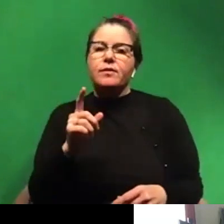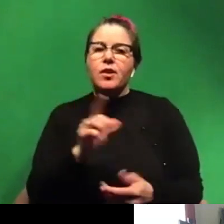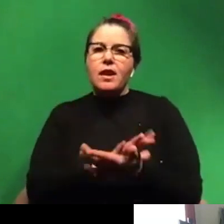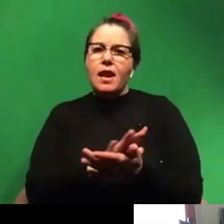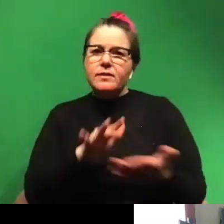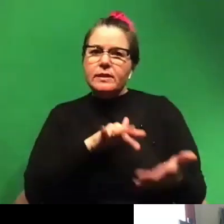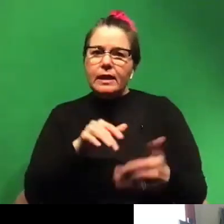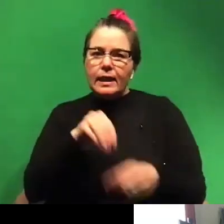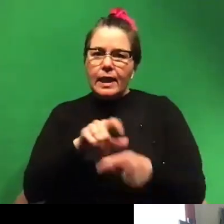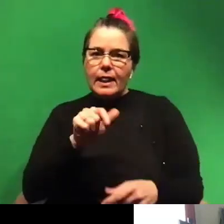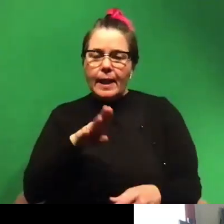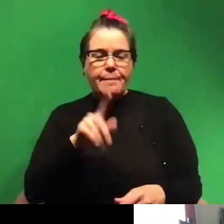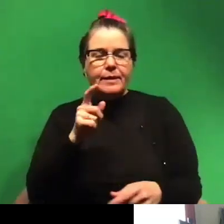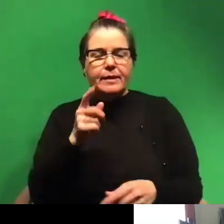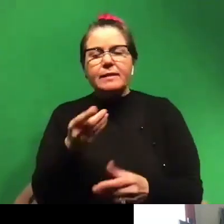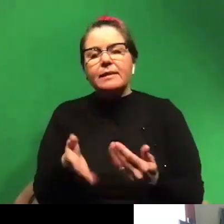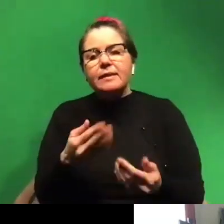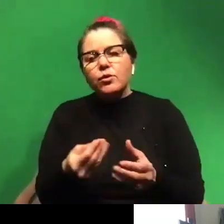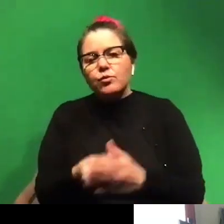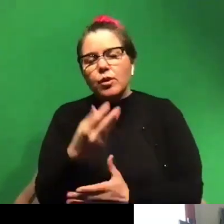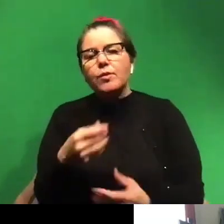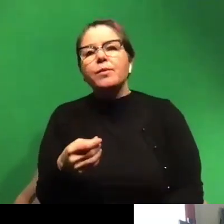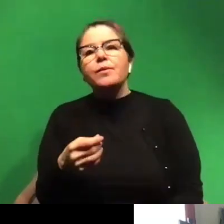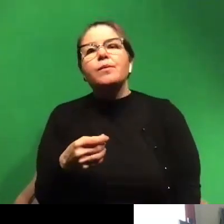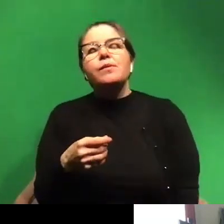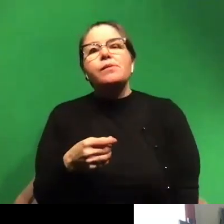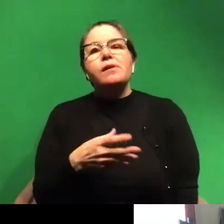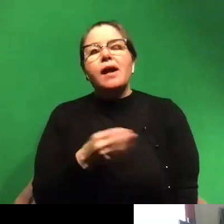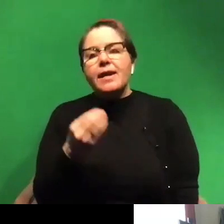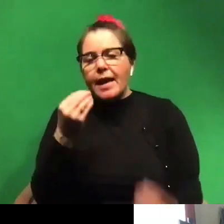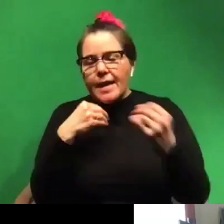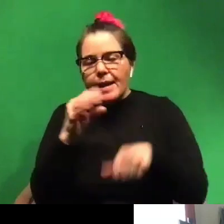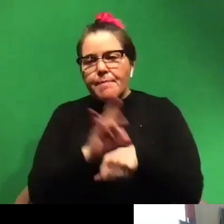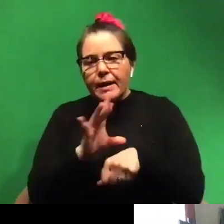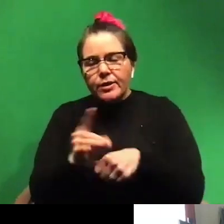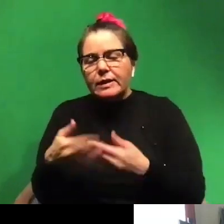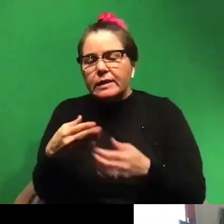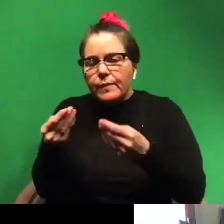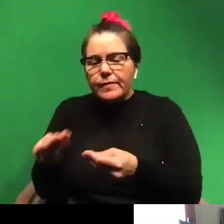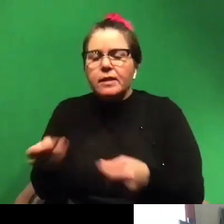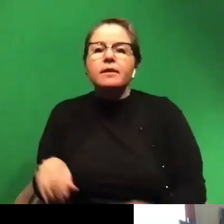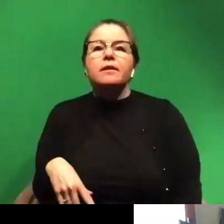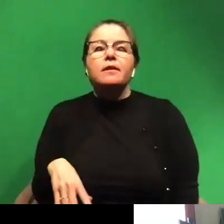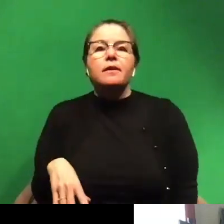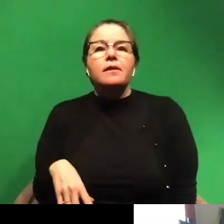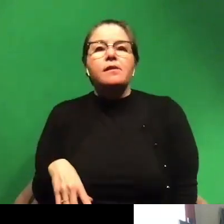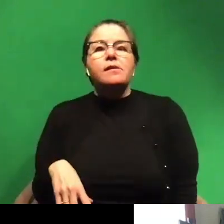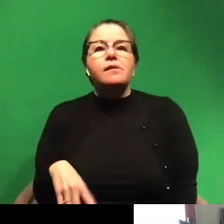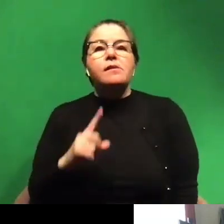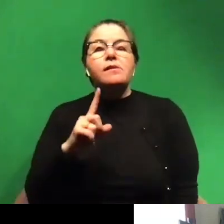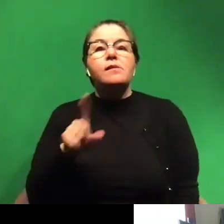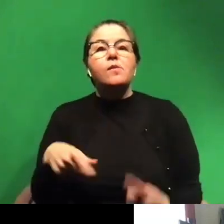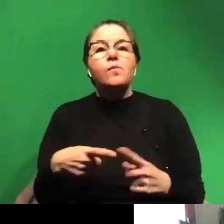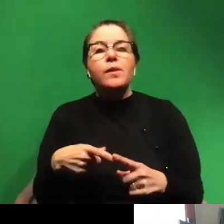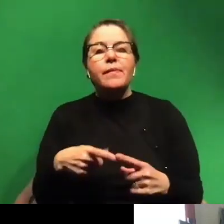the lab because they're very easy to grow. And they eat bacteria, so that's easy to feed. And so when they get too